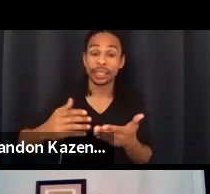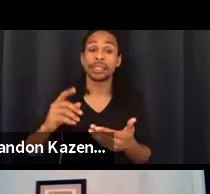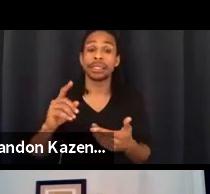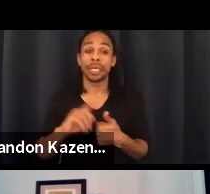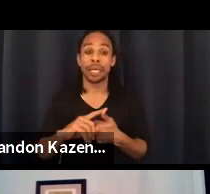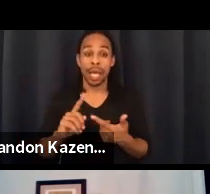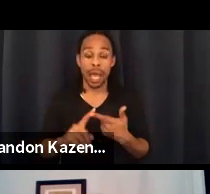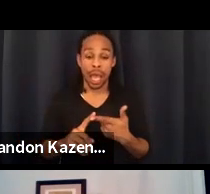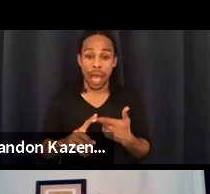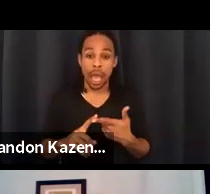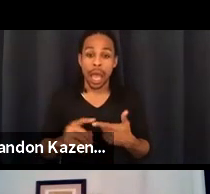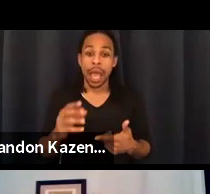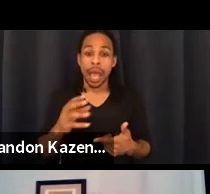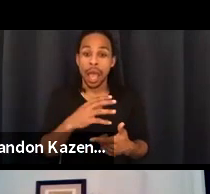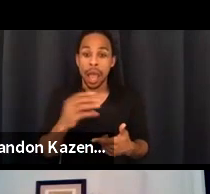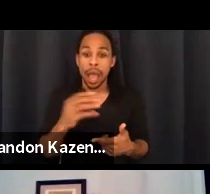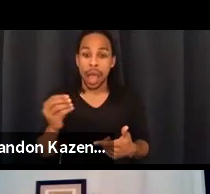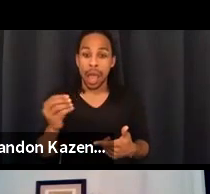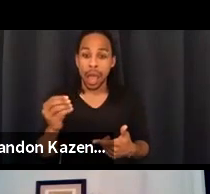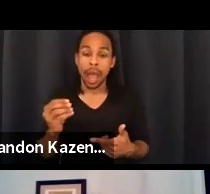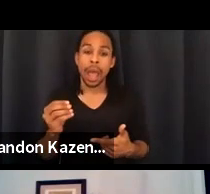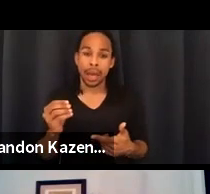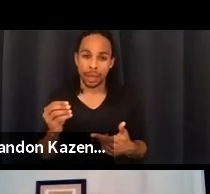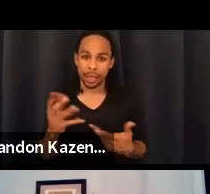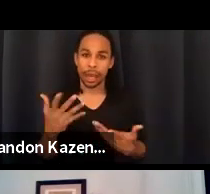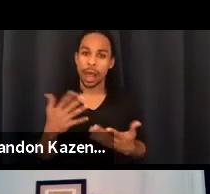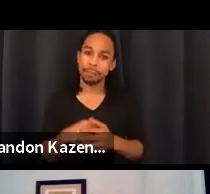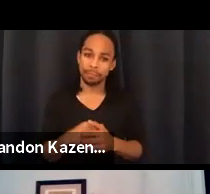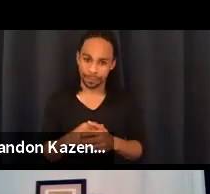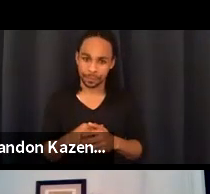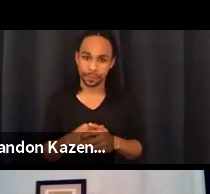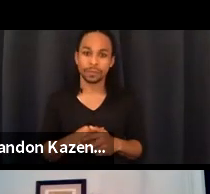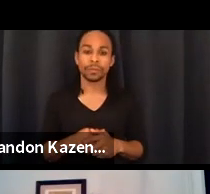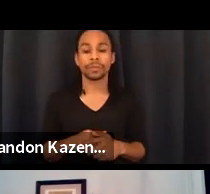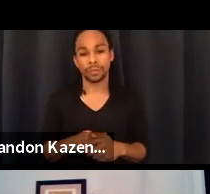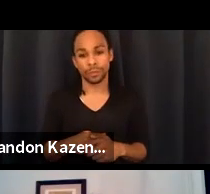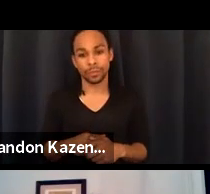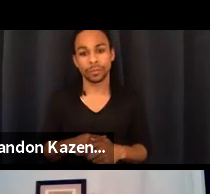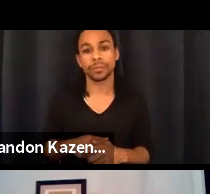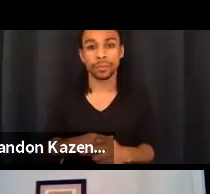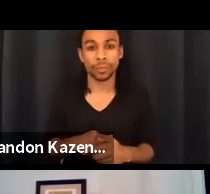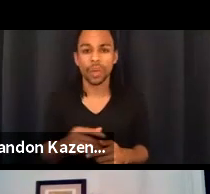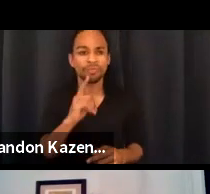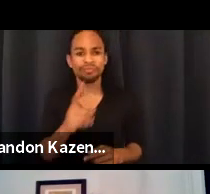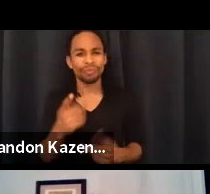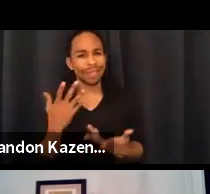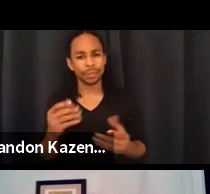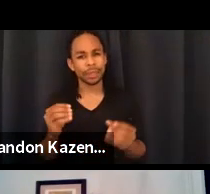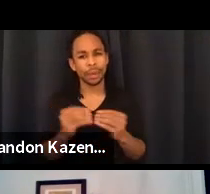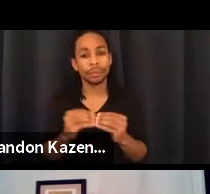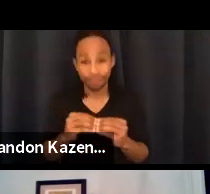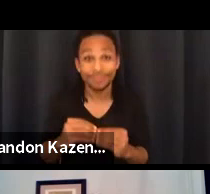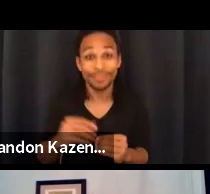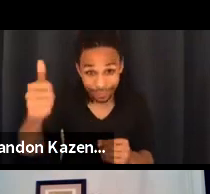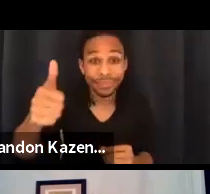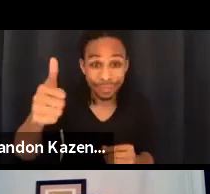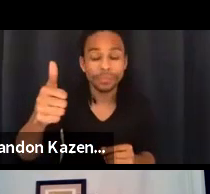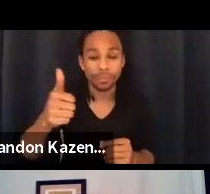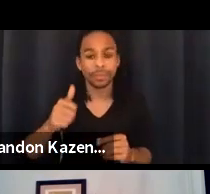also an observation. Am I being heard? Sorry, yes. I don't know if I'm,